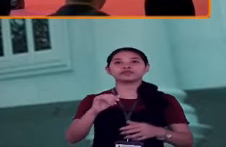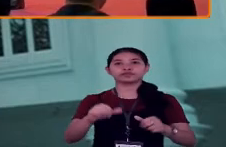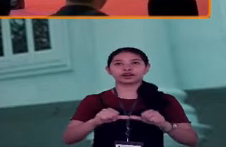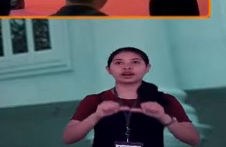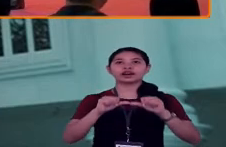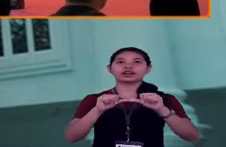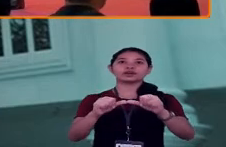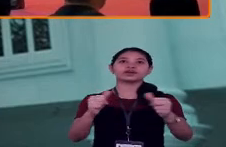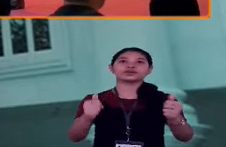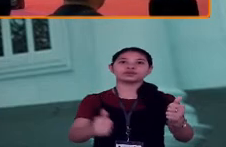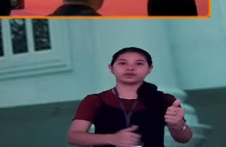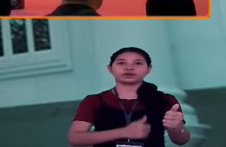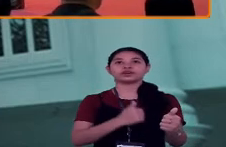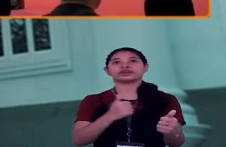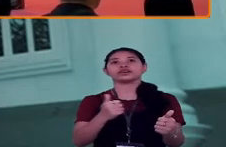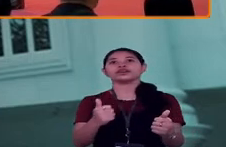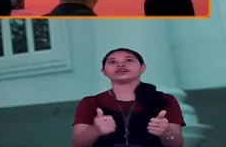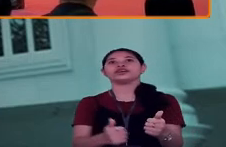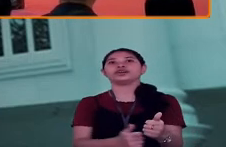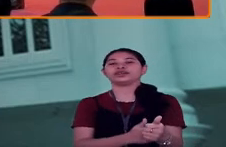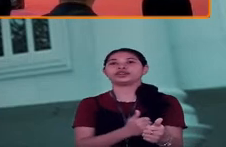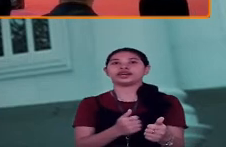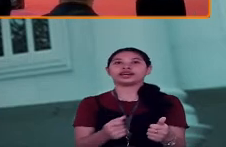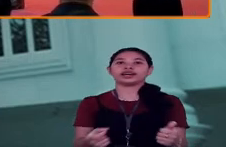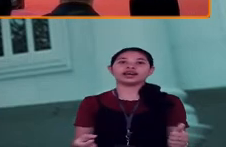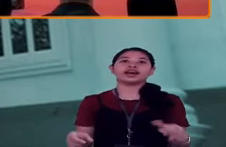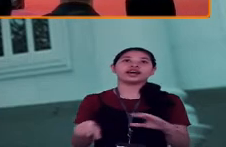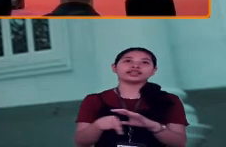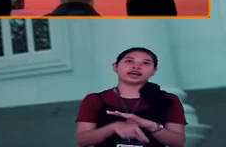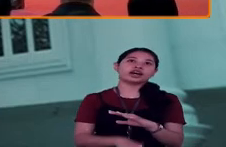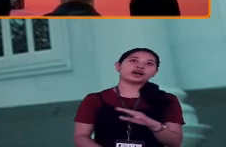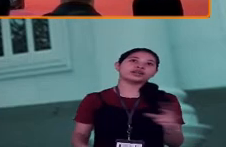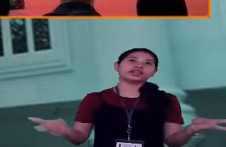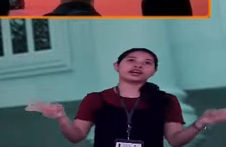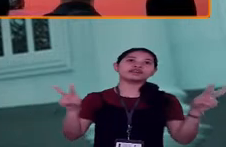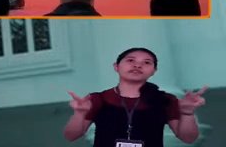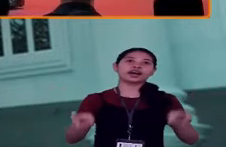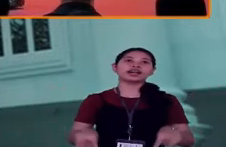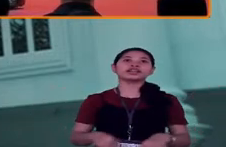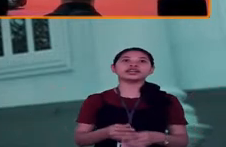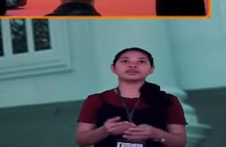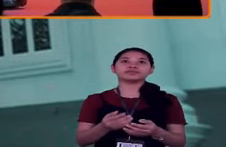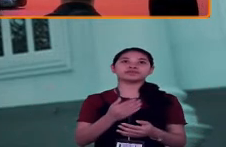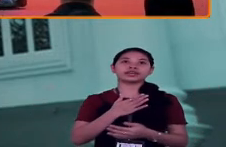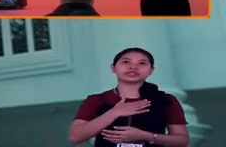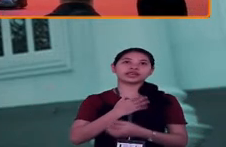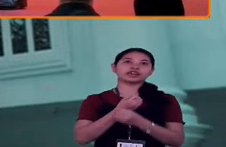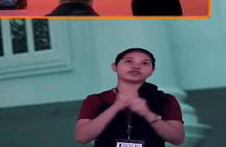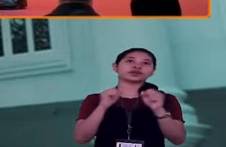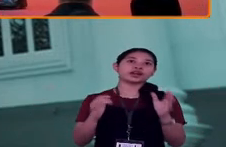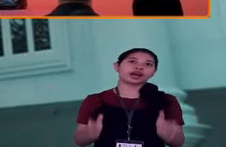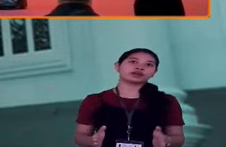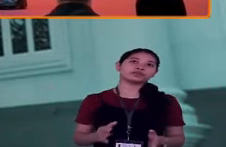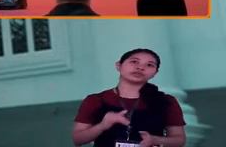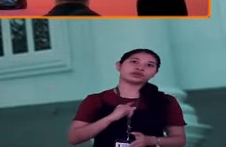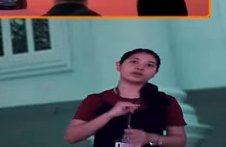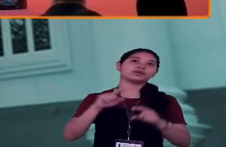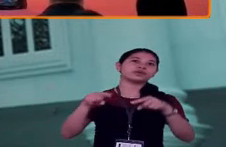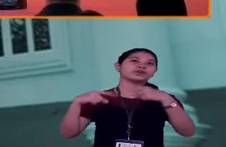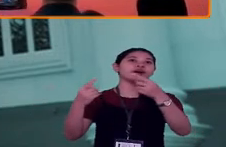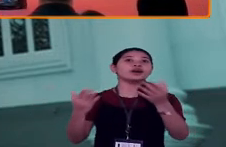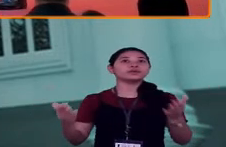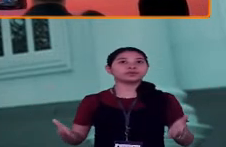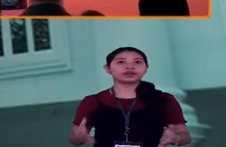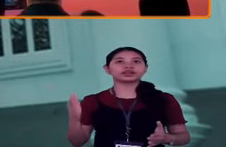I will follow on. Down in the valley with my Savior I will